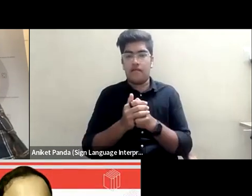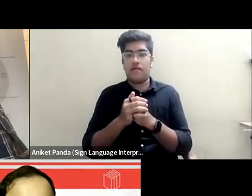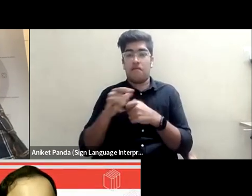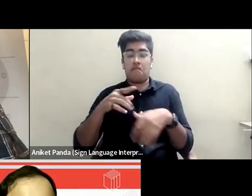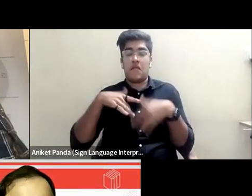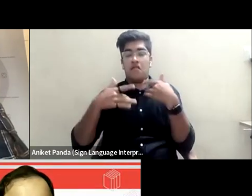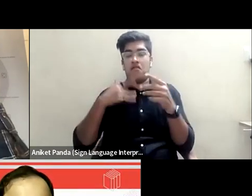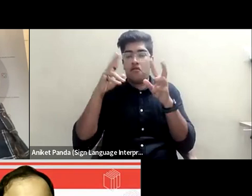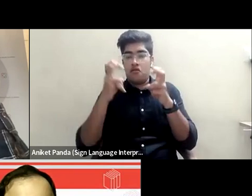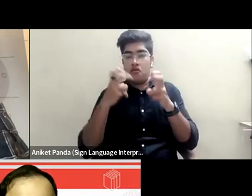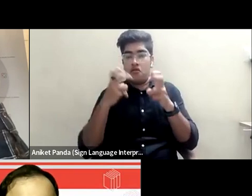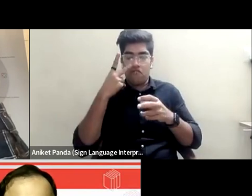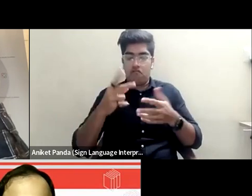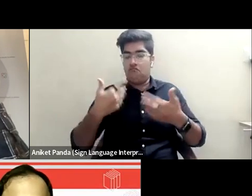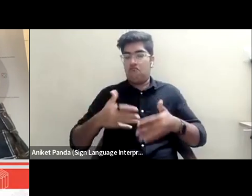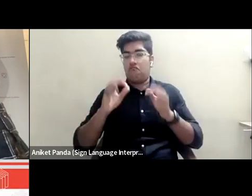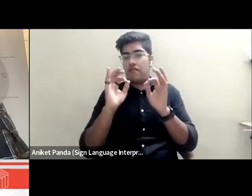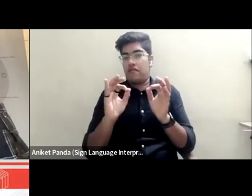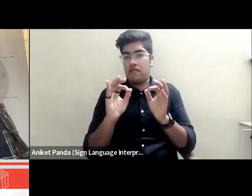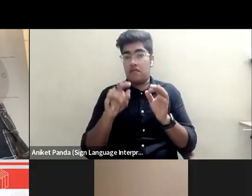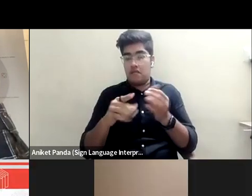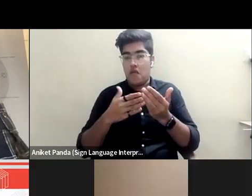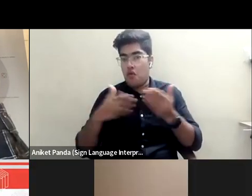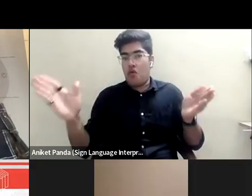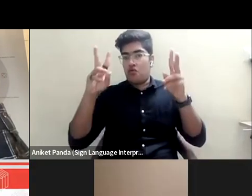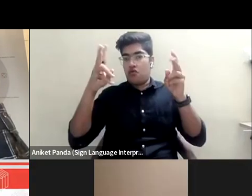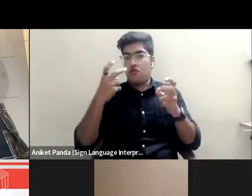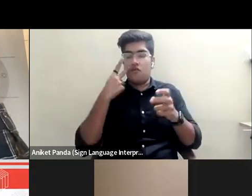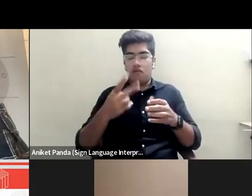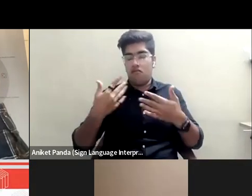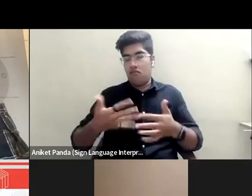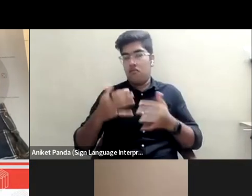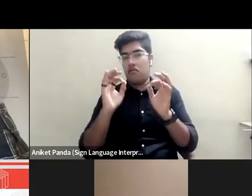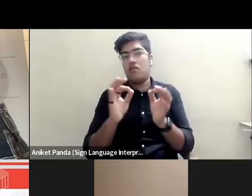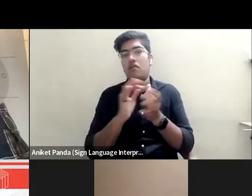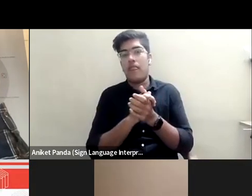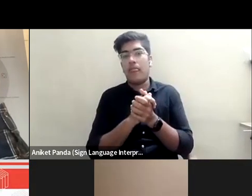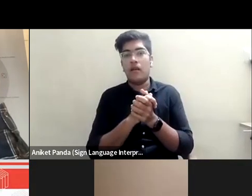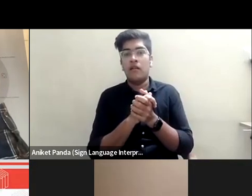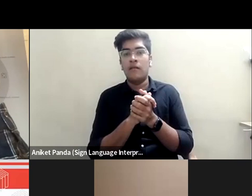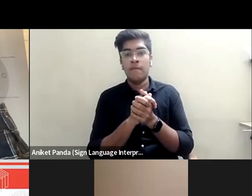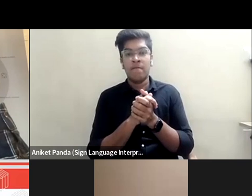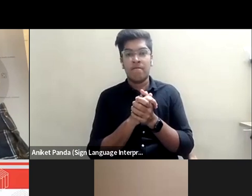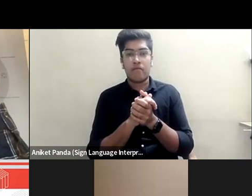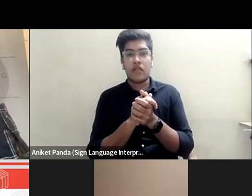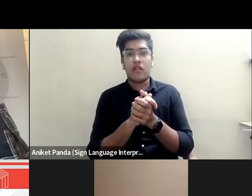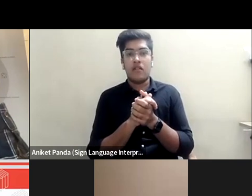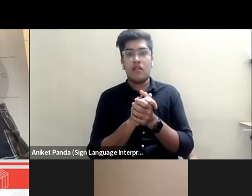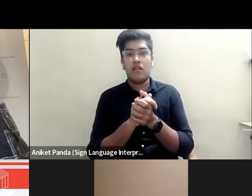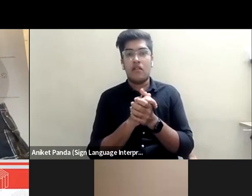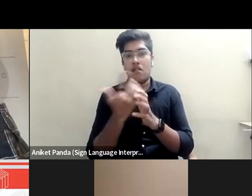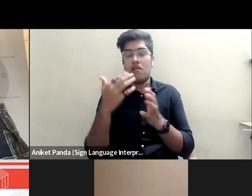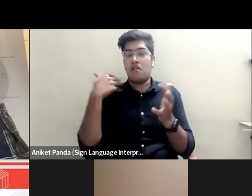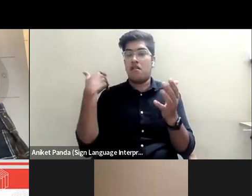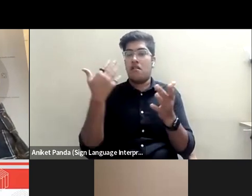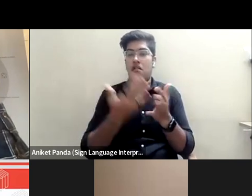question and quite a vast scope. It's a big canvas. Now, so far as the vocabulary